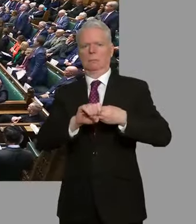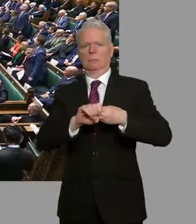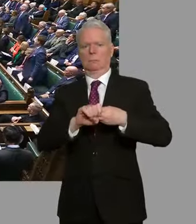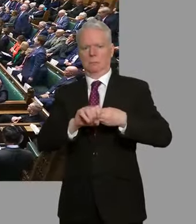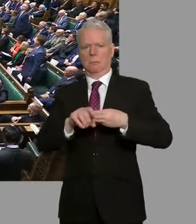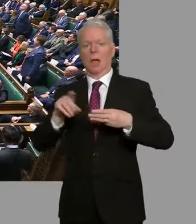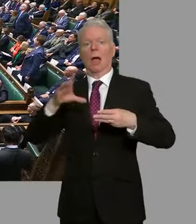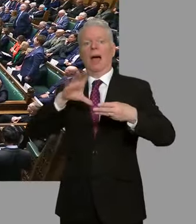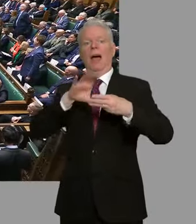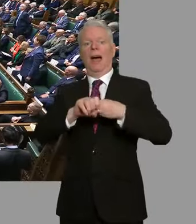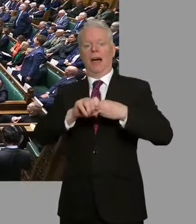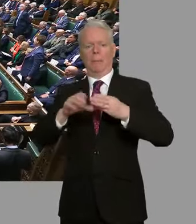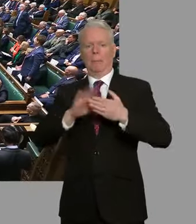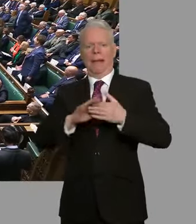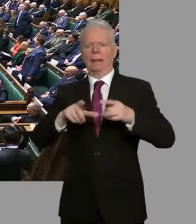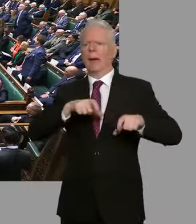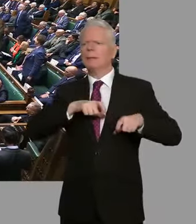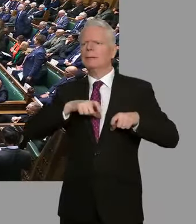Morris.